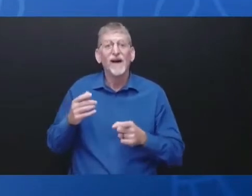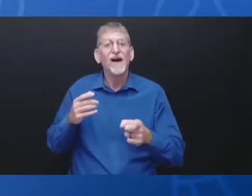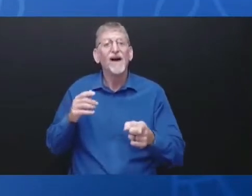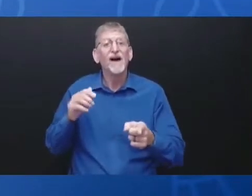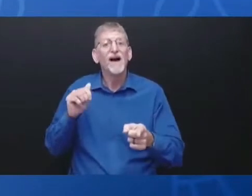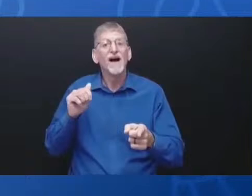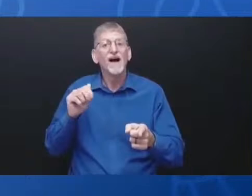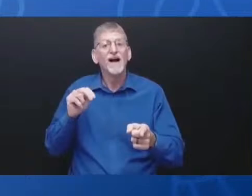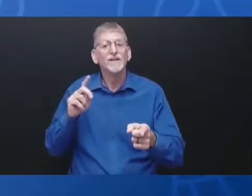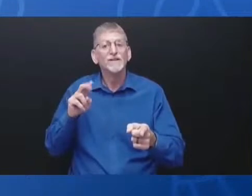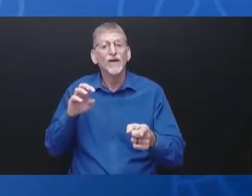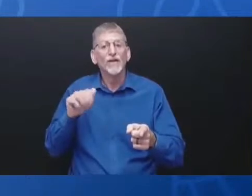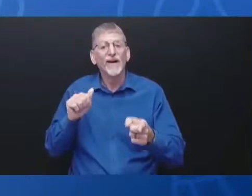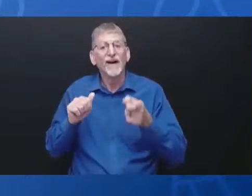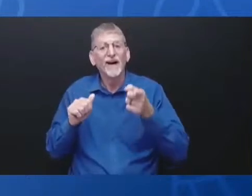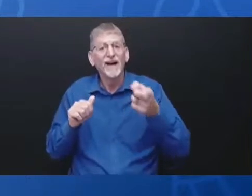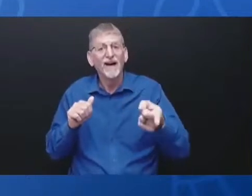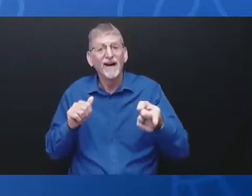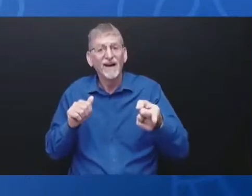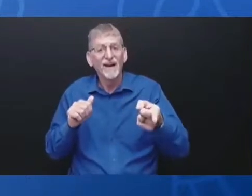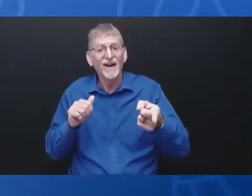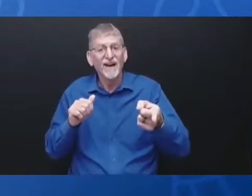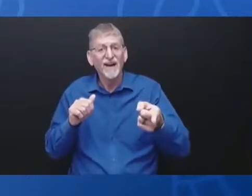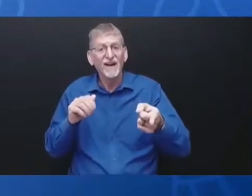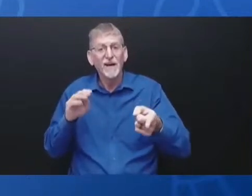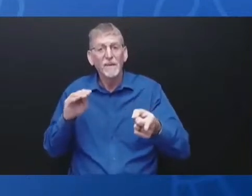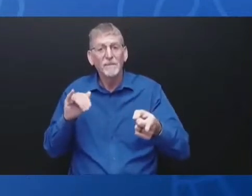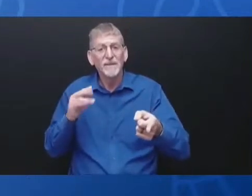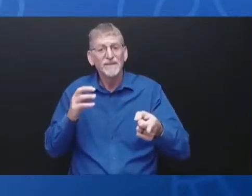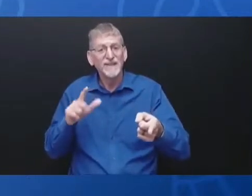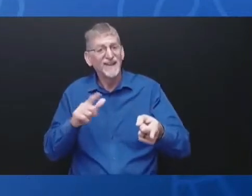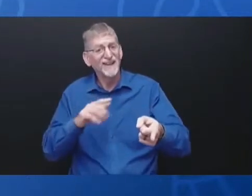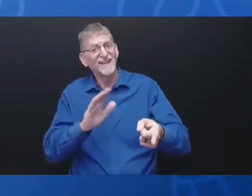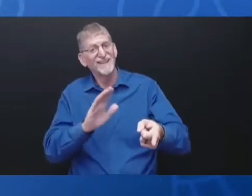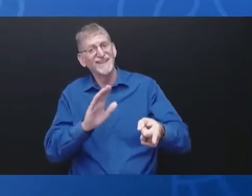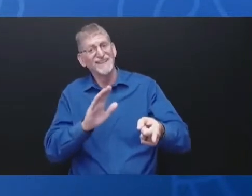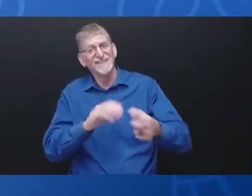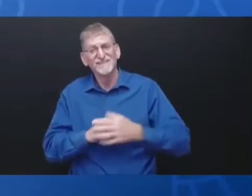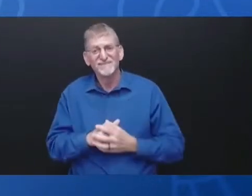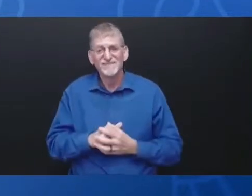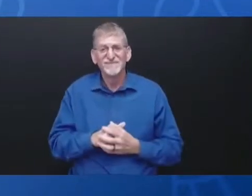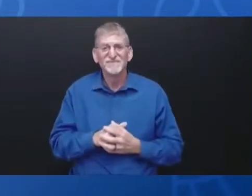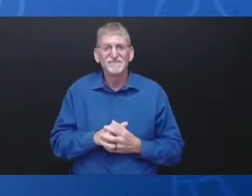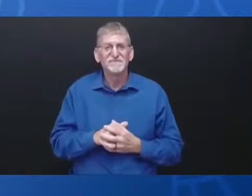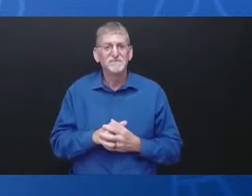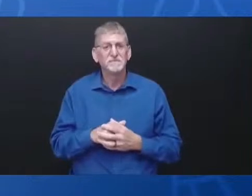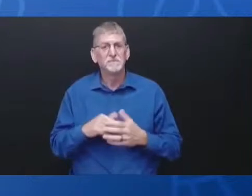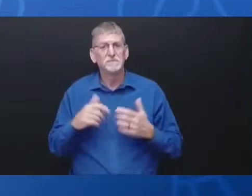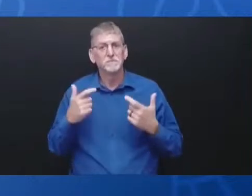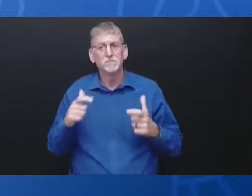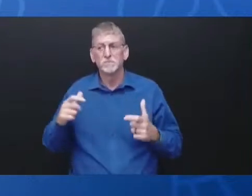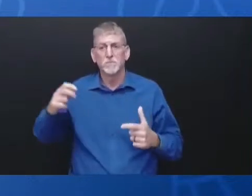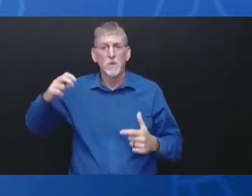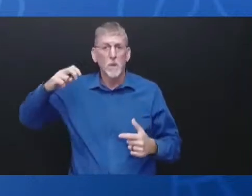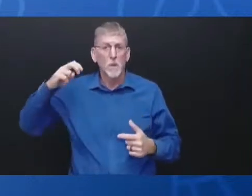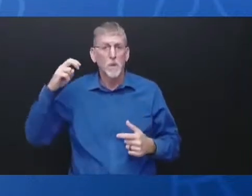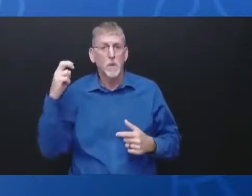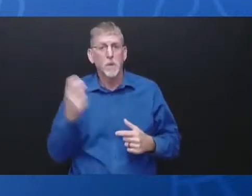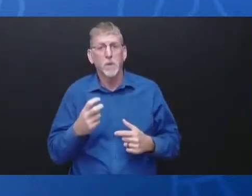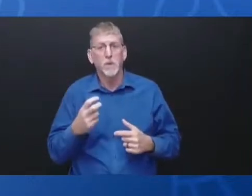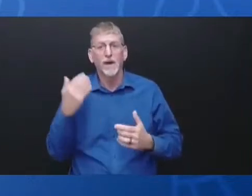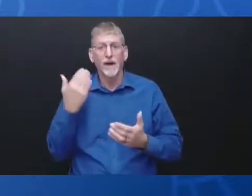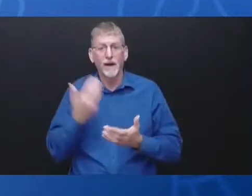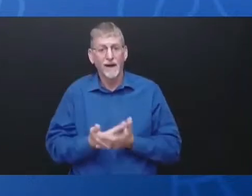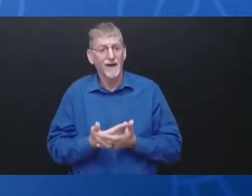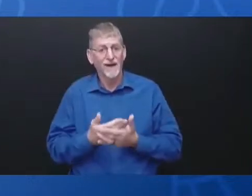here after a rather big trip. All right. So are we? We're set. Everybody good? Great. So